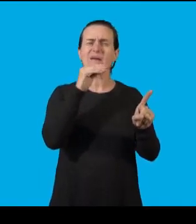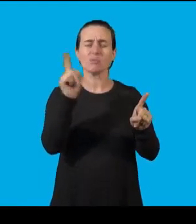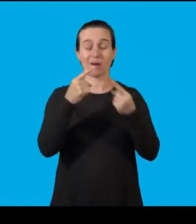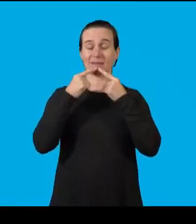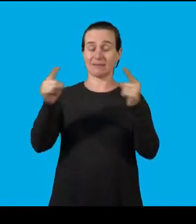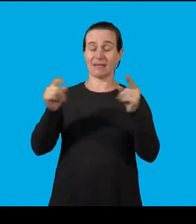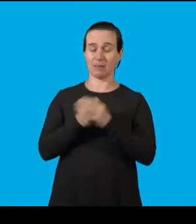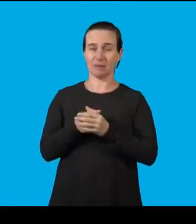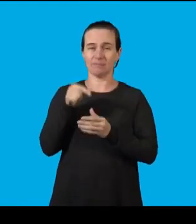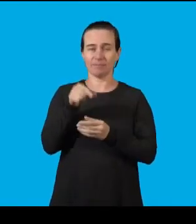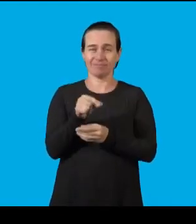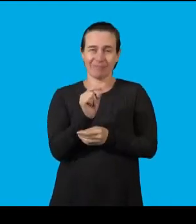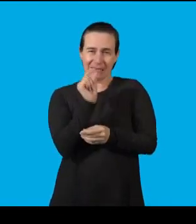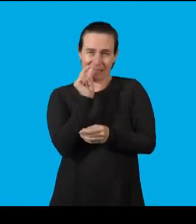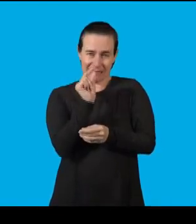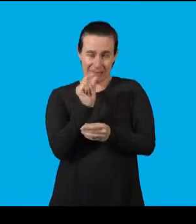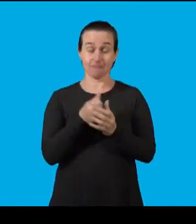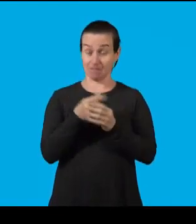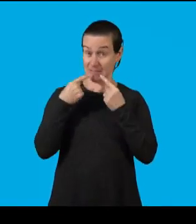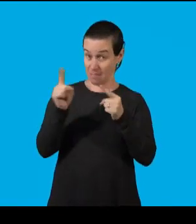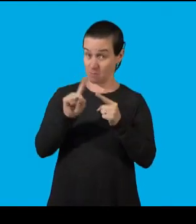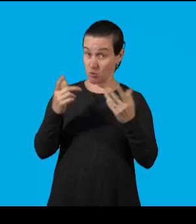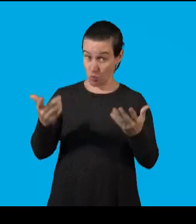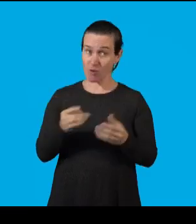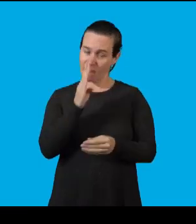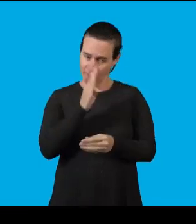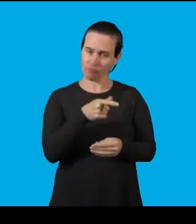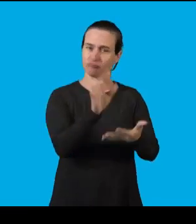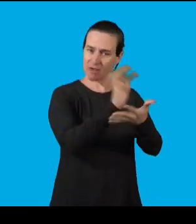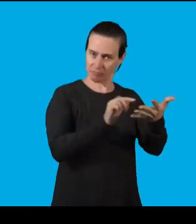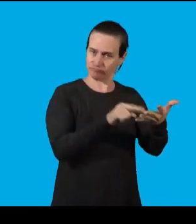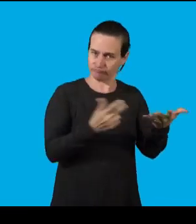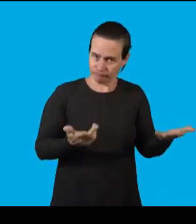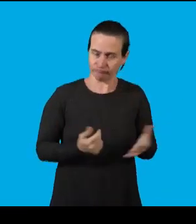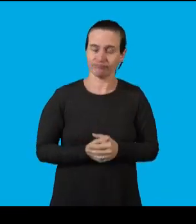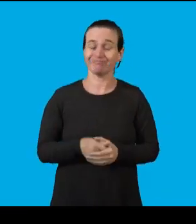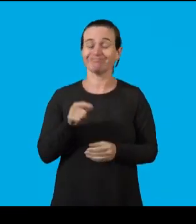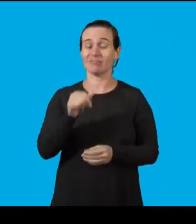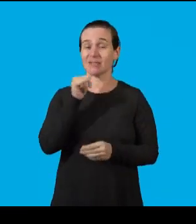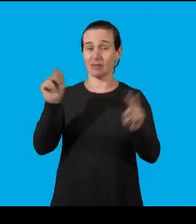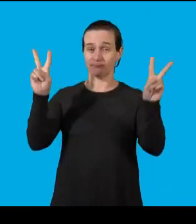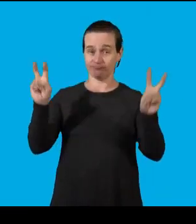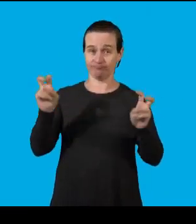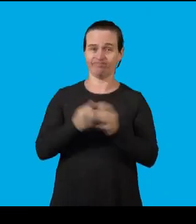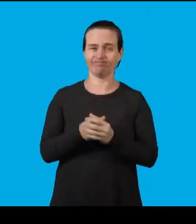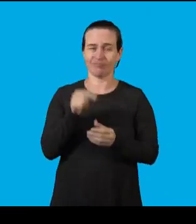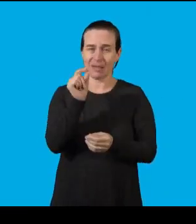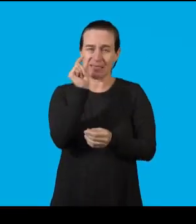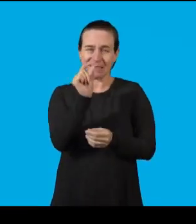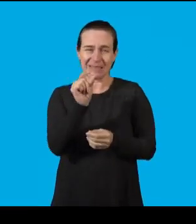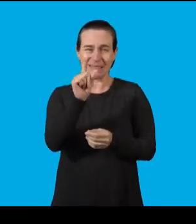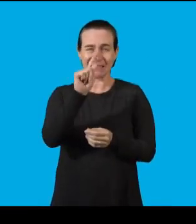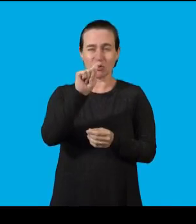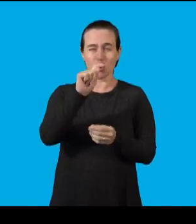think Truman meant by the statement? So now the statement is directly from the source and it reads,